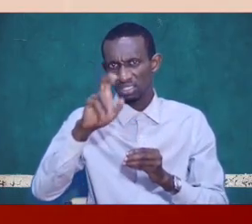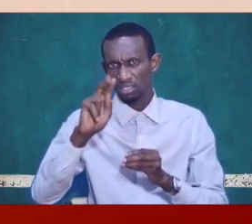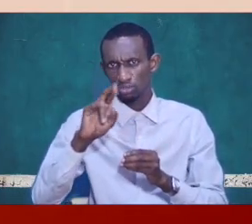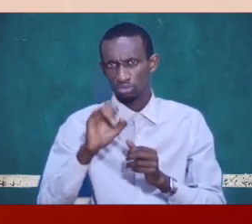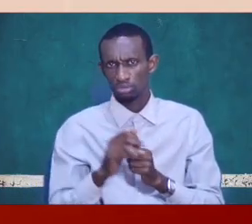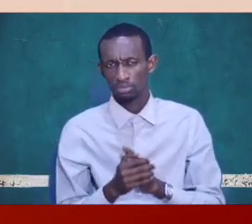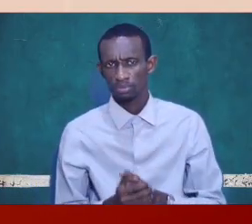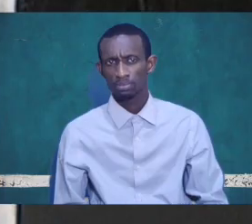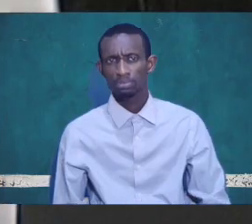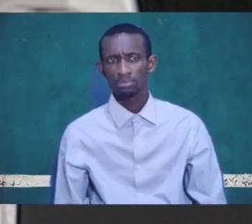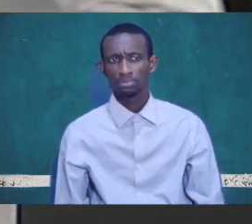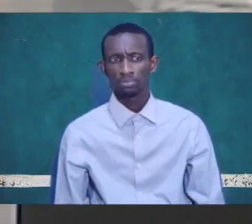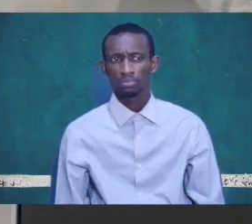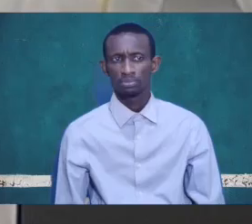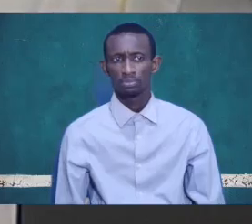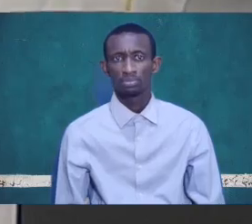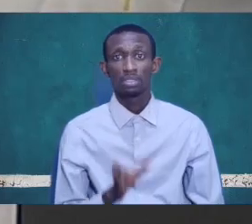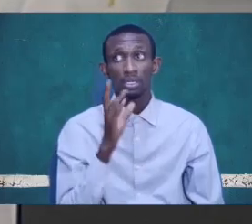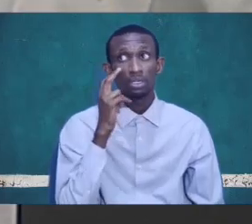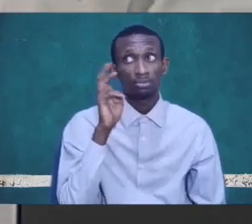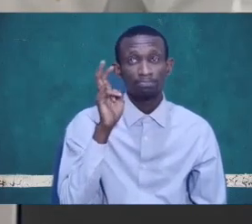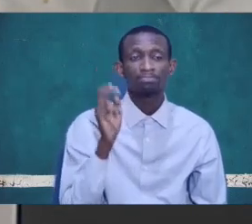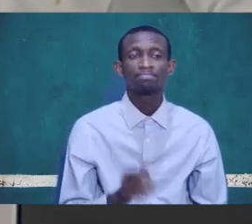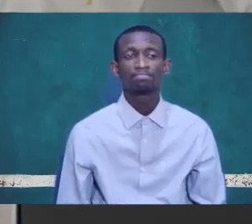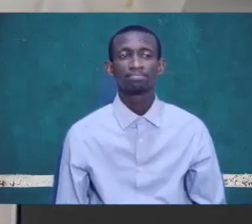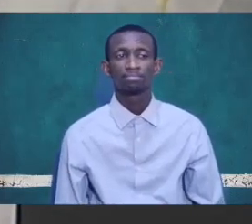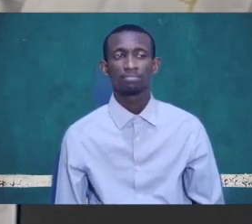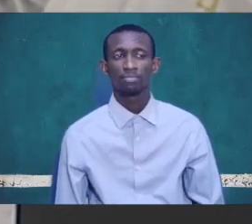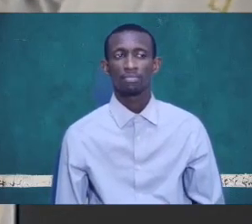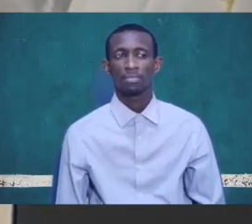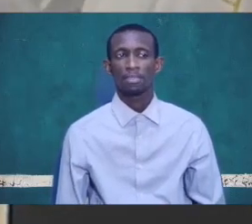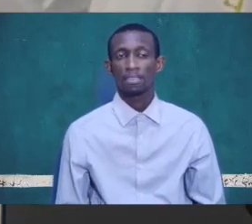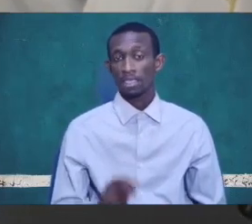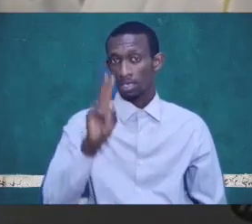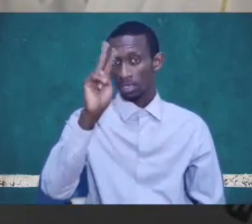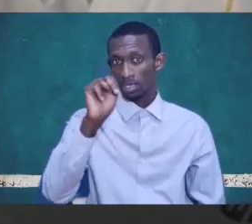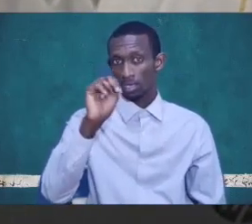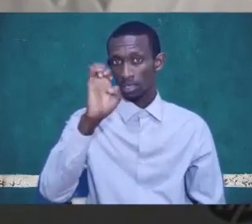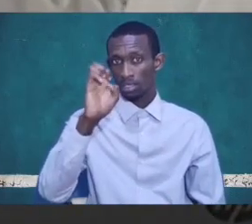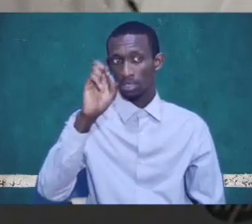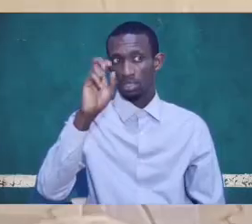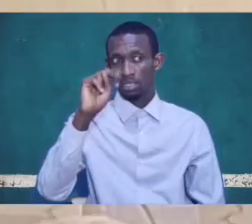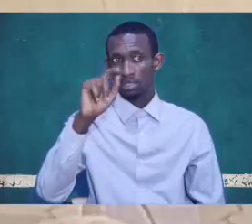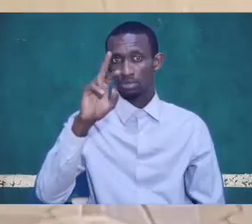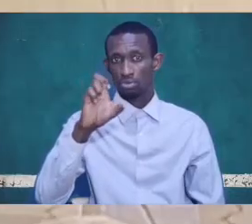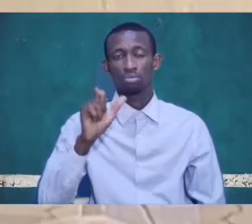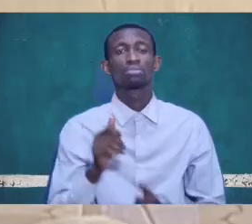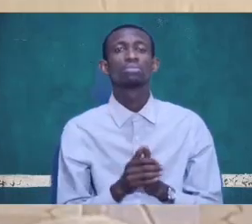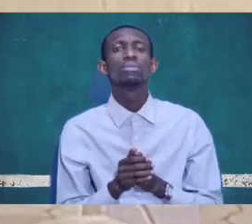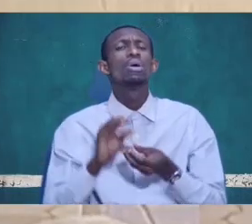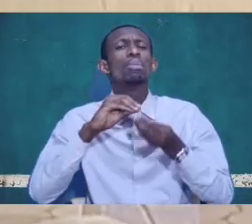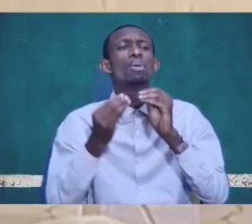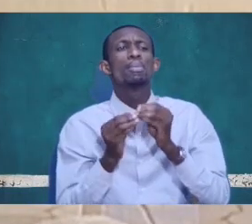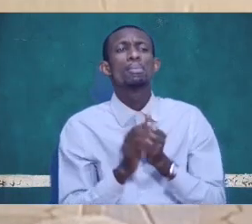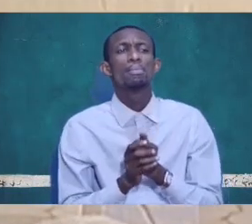particle, let us consider the statement we have here. In a neutral atom, the number of protons is